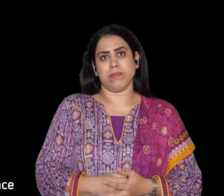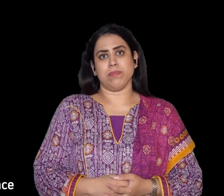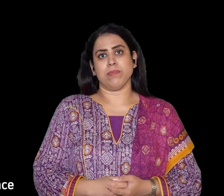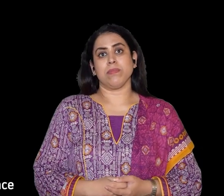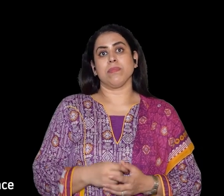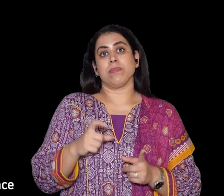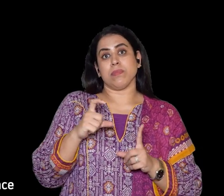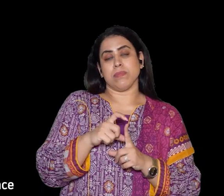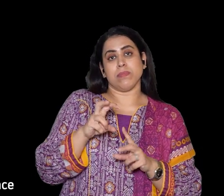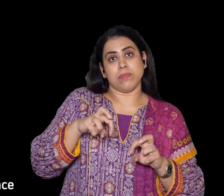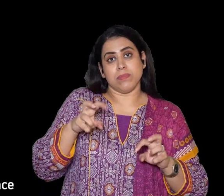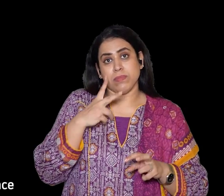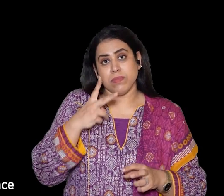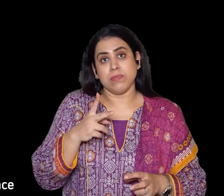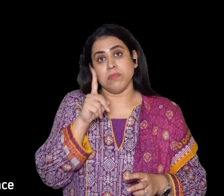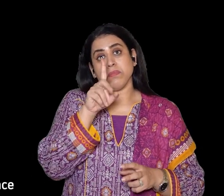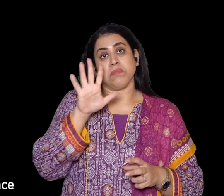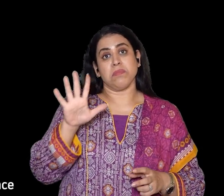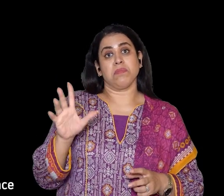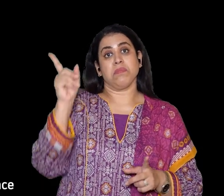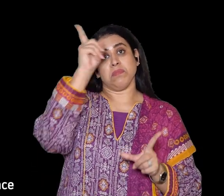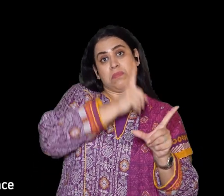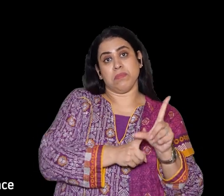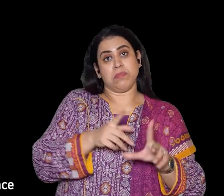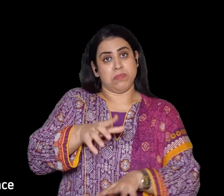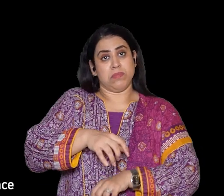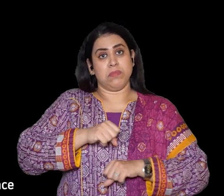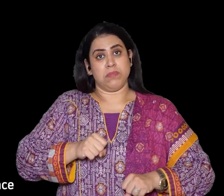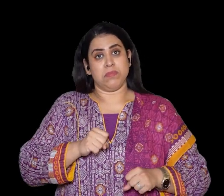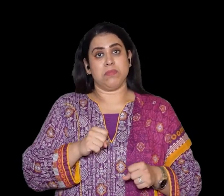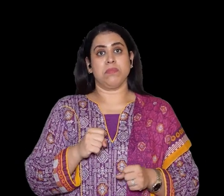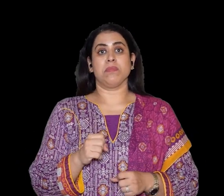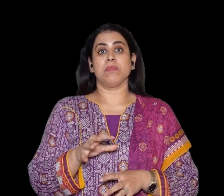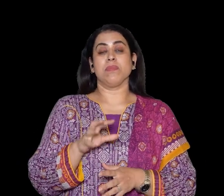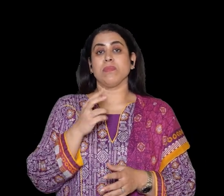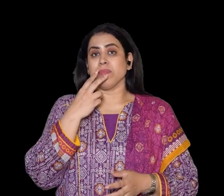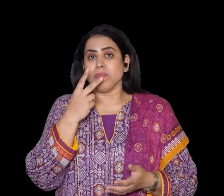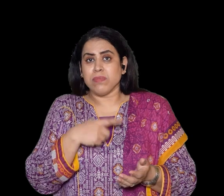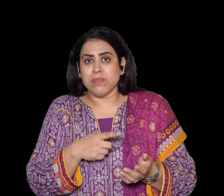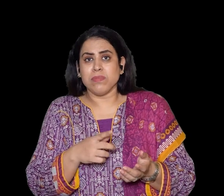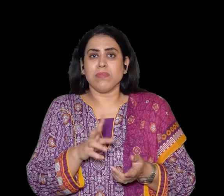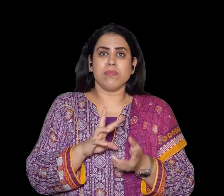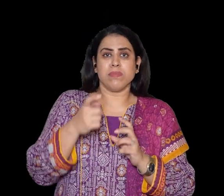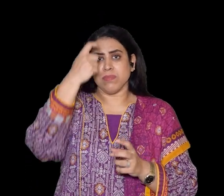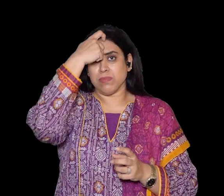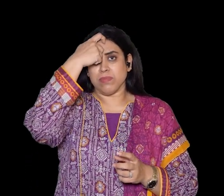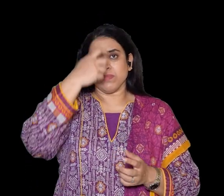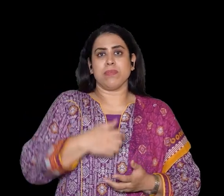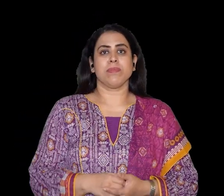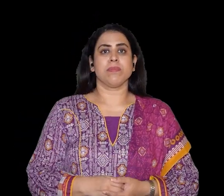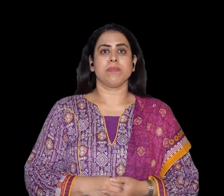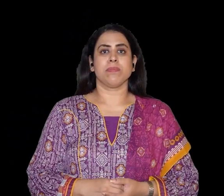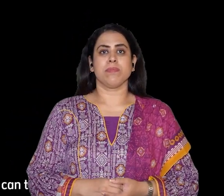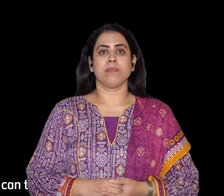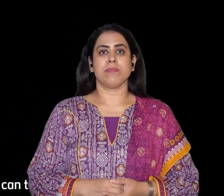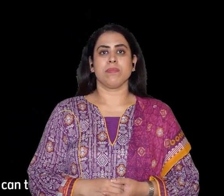a leading endocrinologist with over 15 years of experience in managing diabetes and its